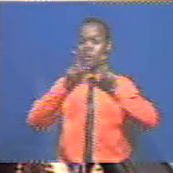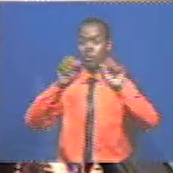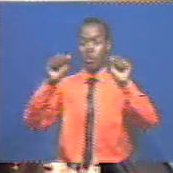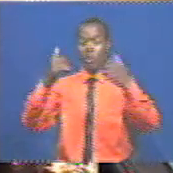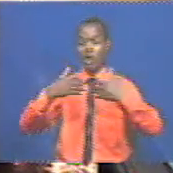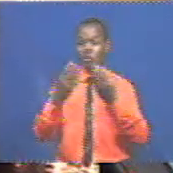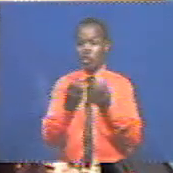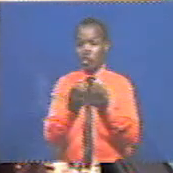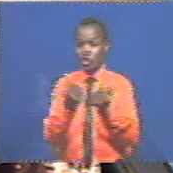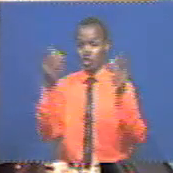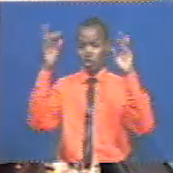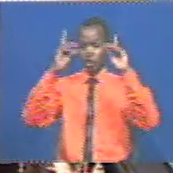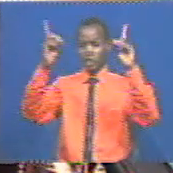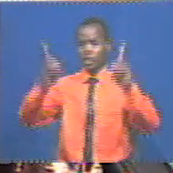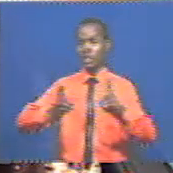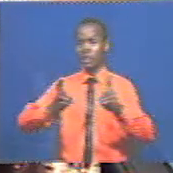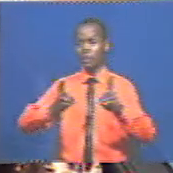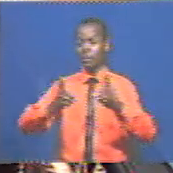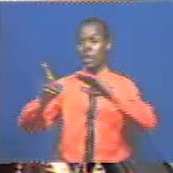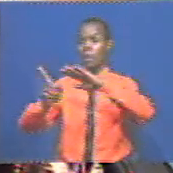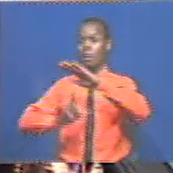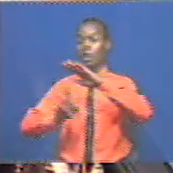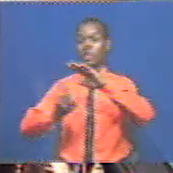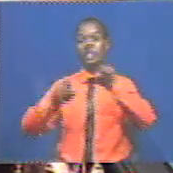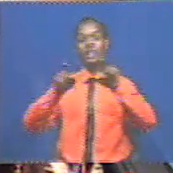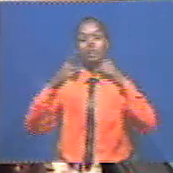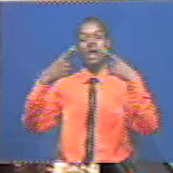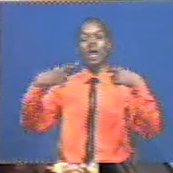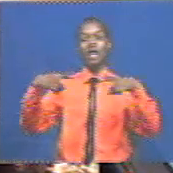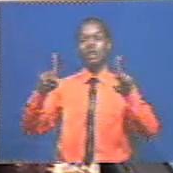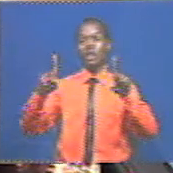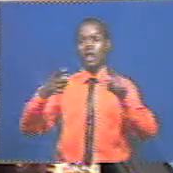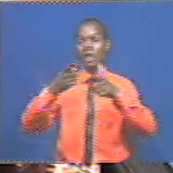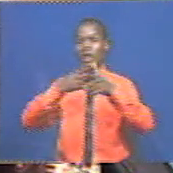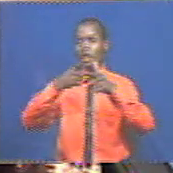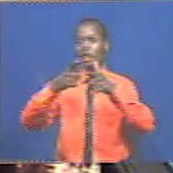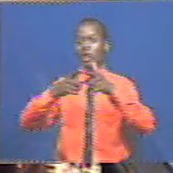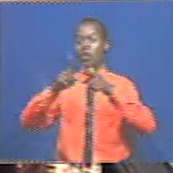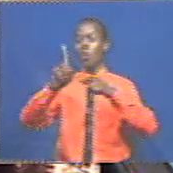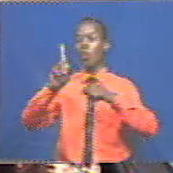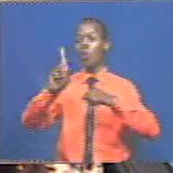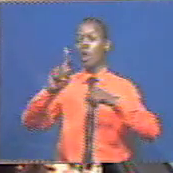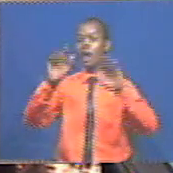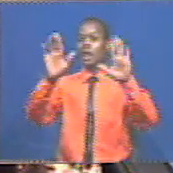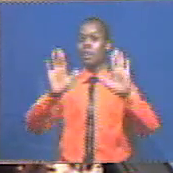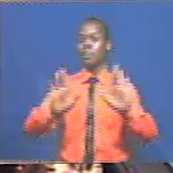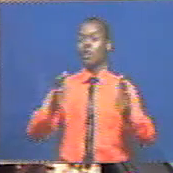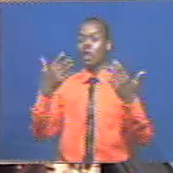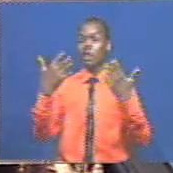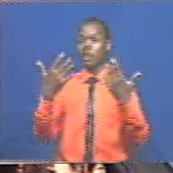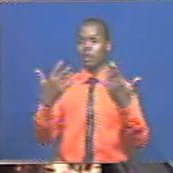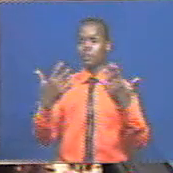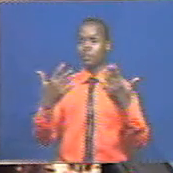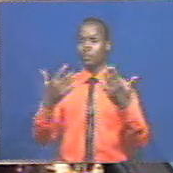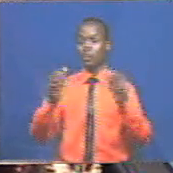decided you will behave the ministerial declaration at the end of the day and one of important things on inhabitant there will be the